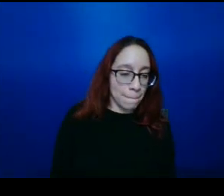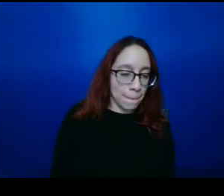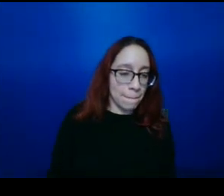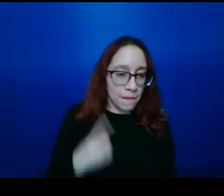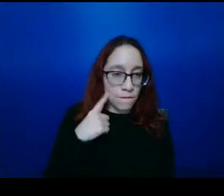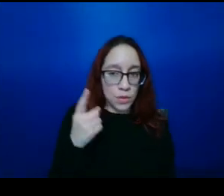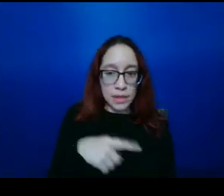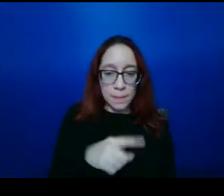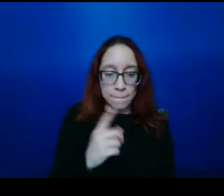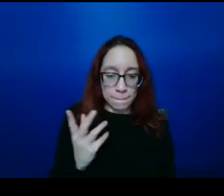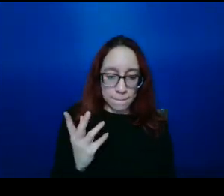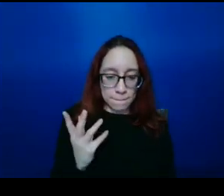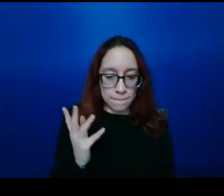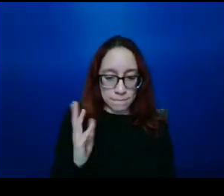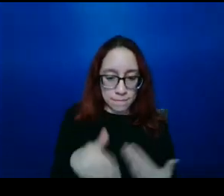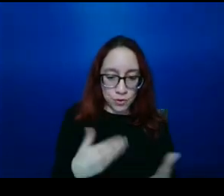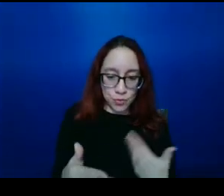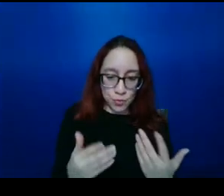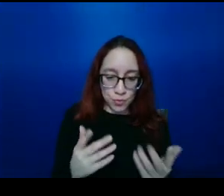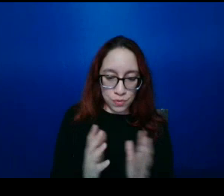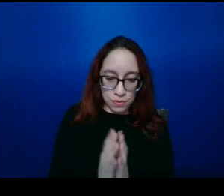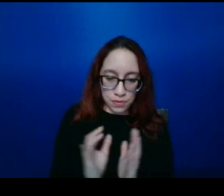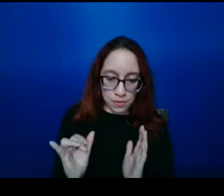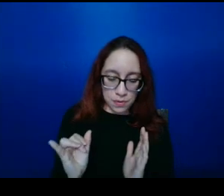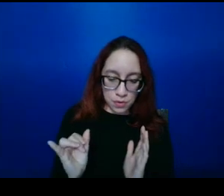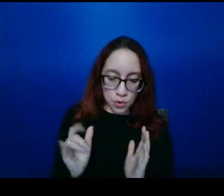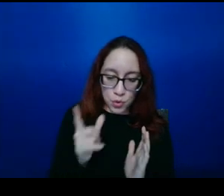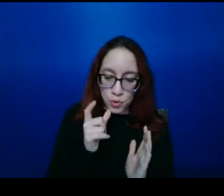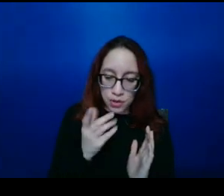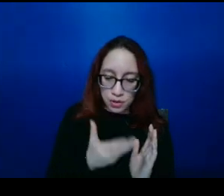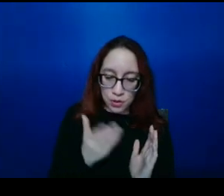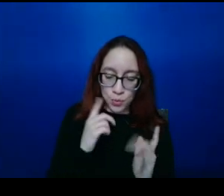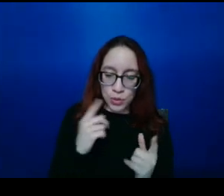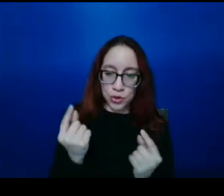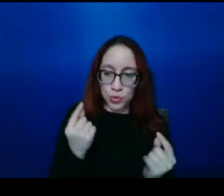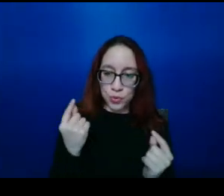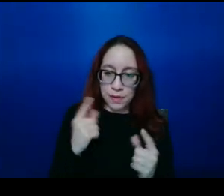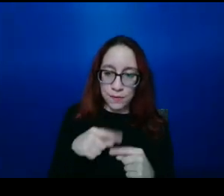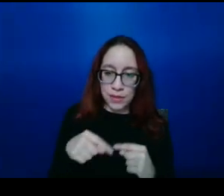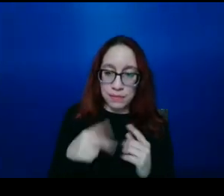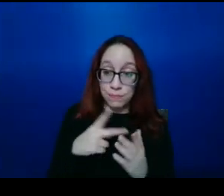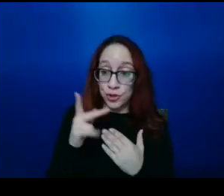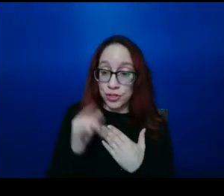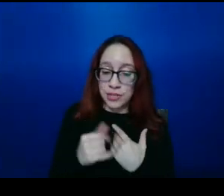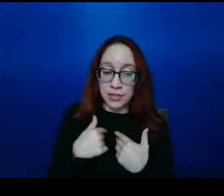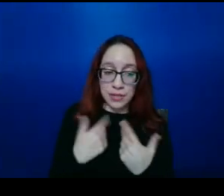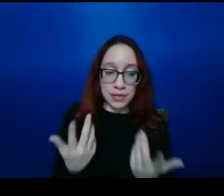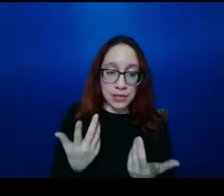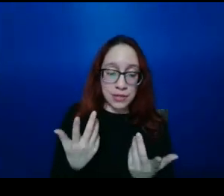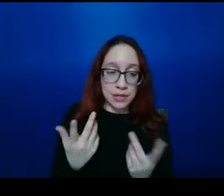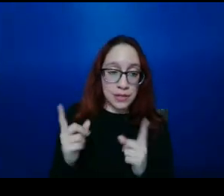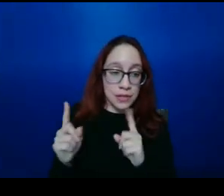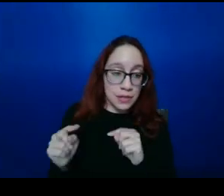For them to kind of run through a little bit of who they are and what they're thinking about for this project. So I'm happy to answer any questions you have right